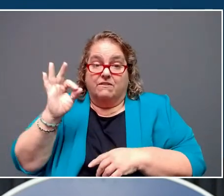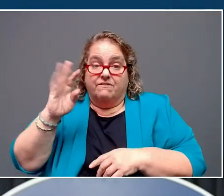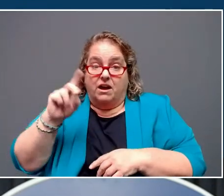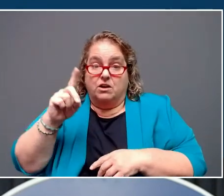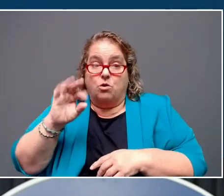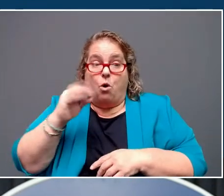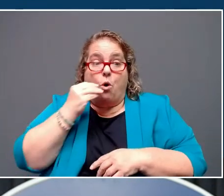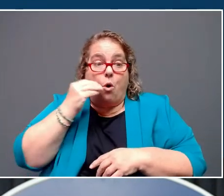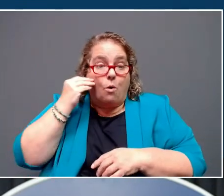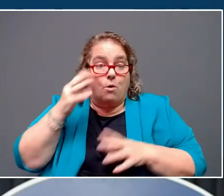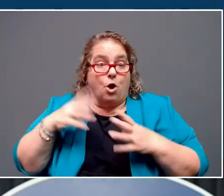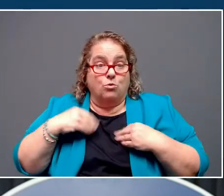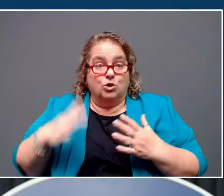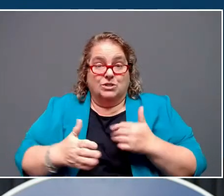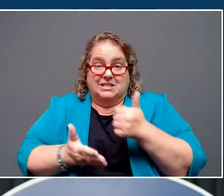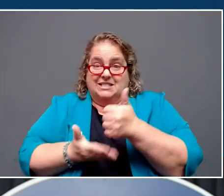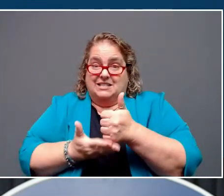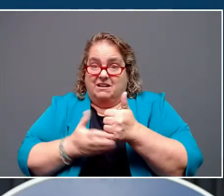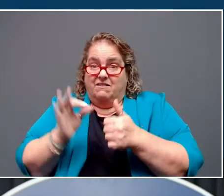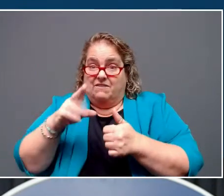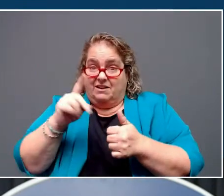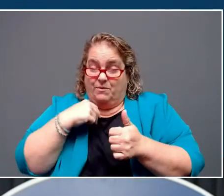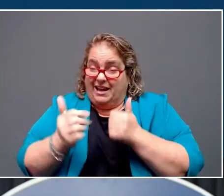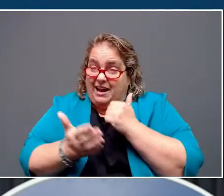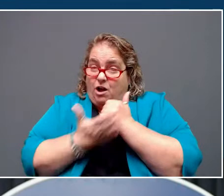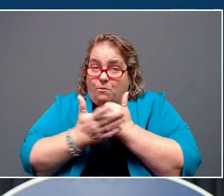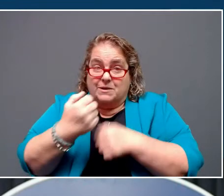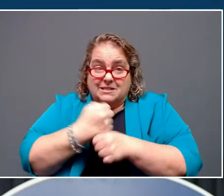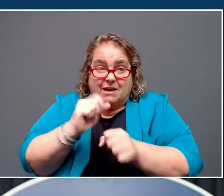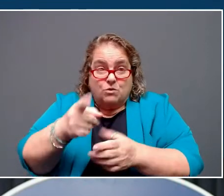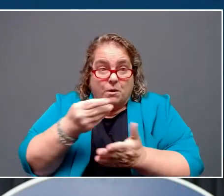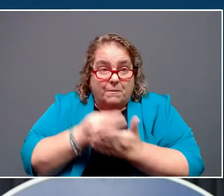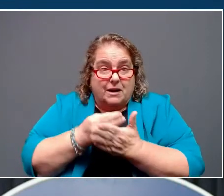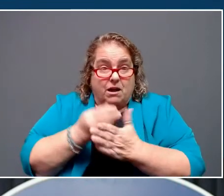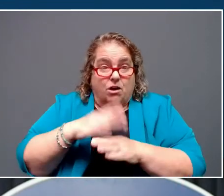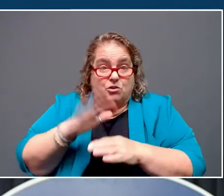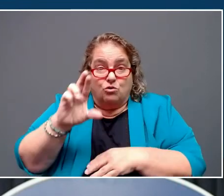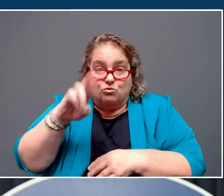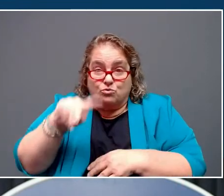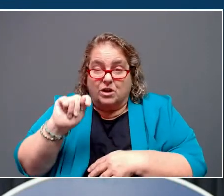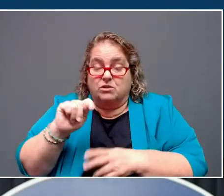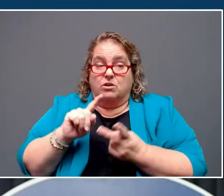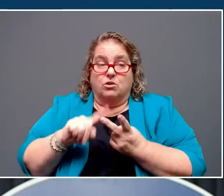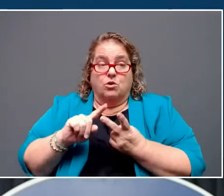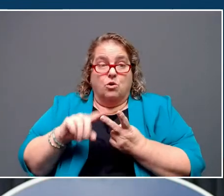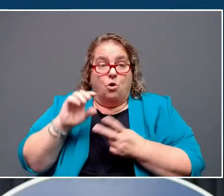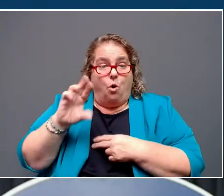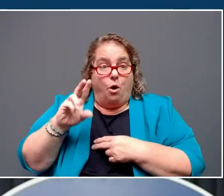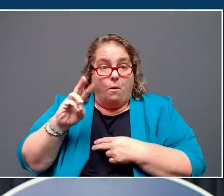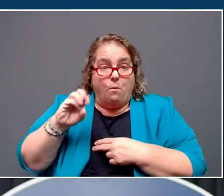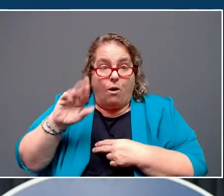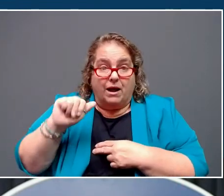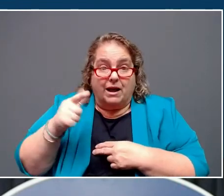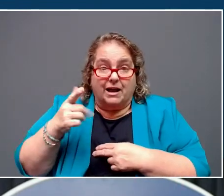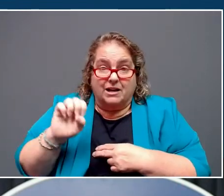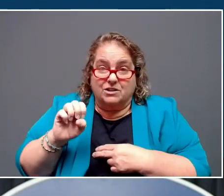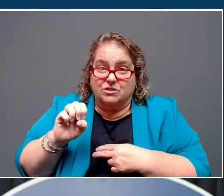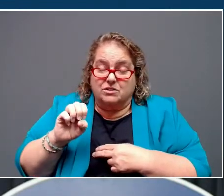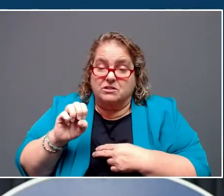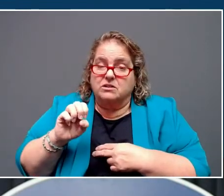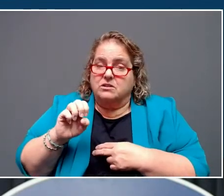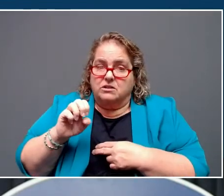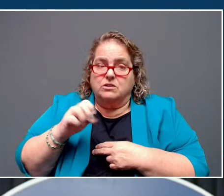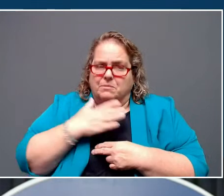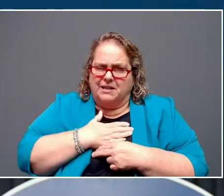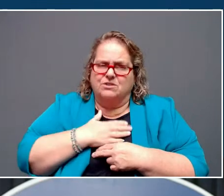if we can help save you money on your rent or on your mortgage, that's money you can use for other things. Please look at these. We shouldn't